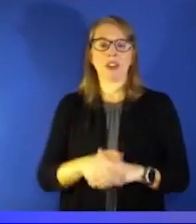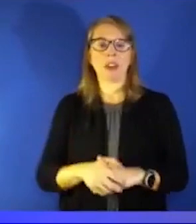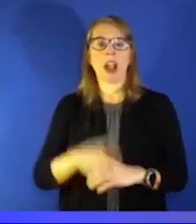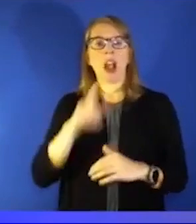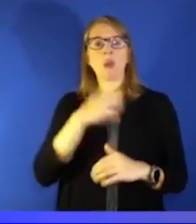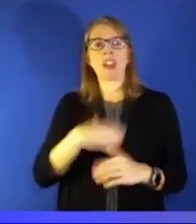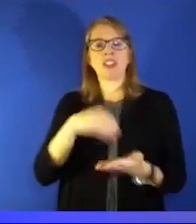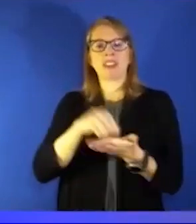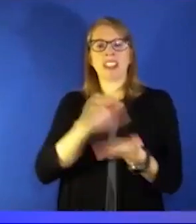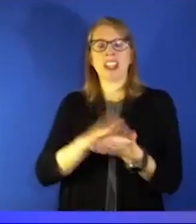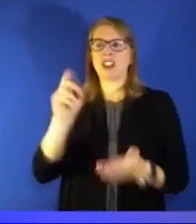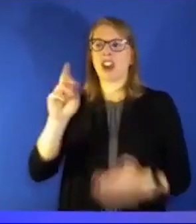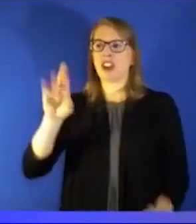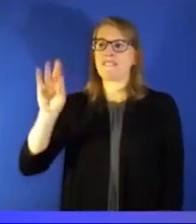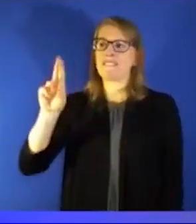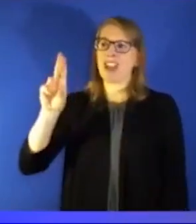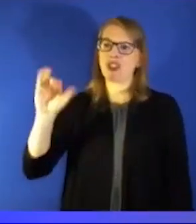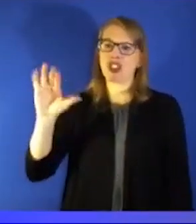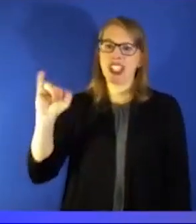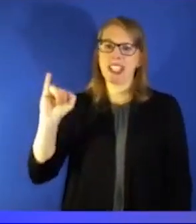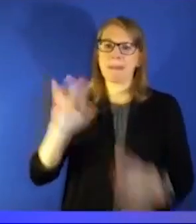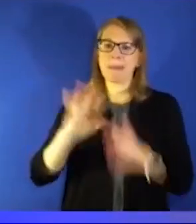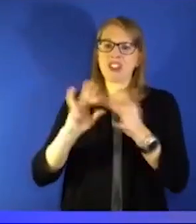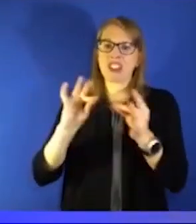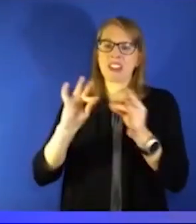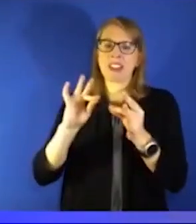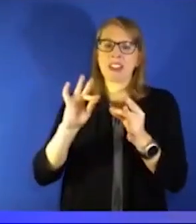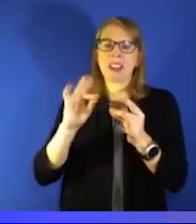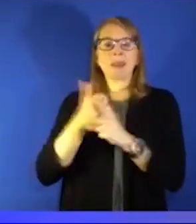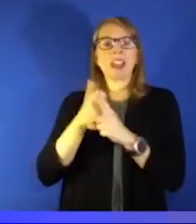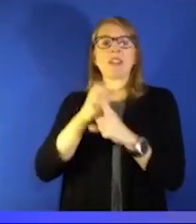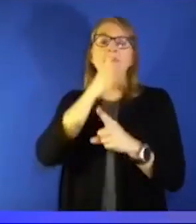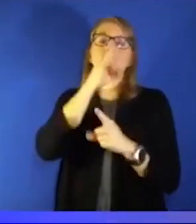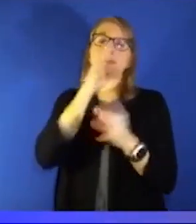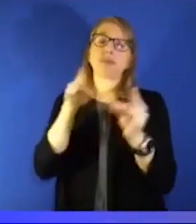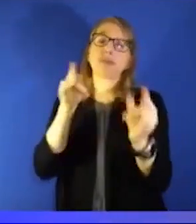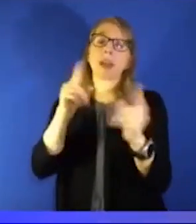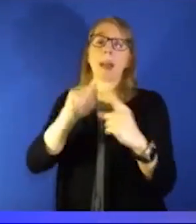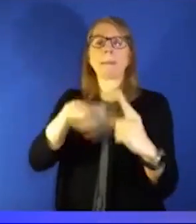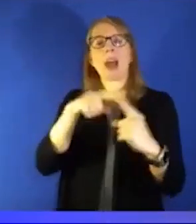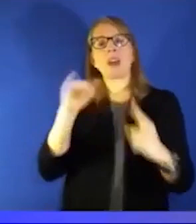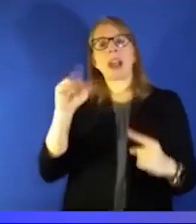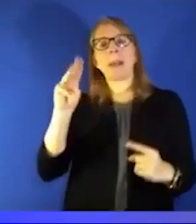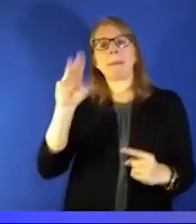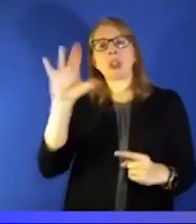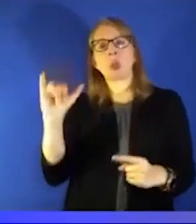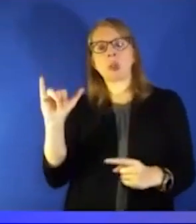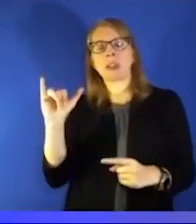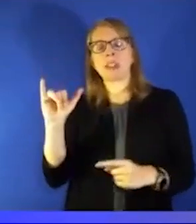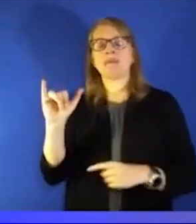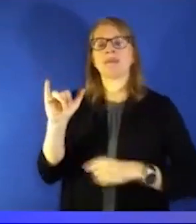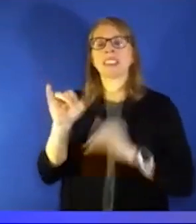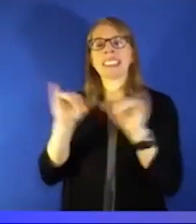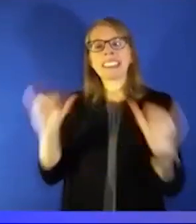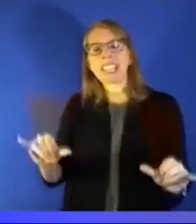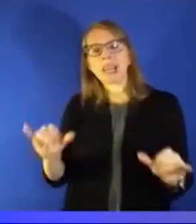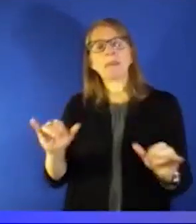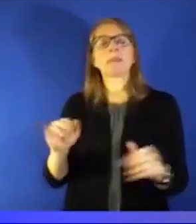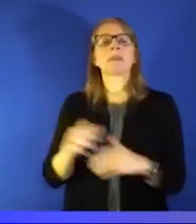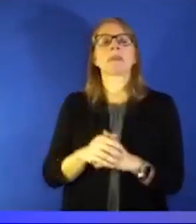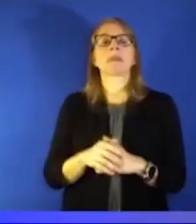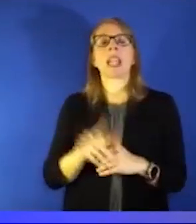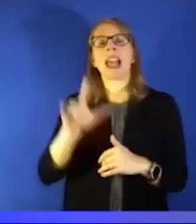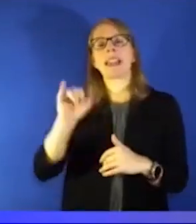Fauci said, because he talked so eloquently about the immune system and the lymphocytes, but basically you give those elements of your